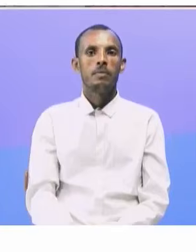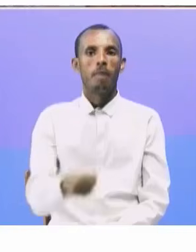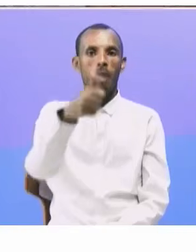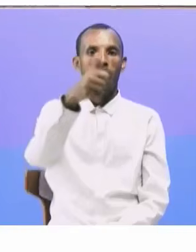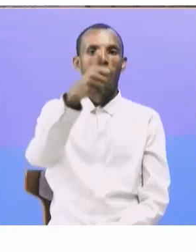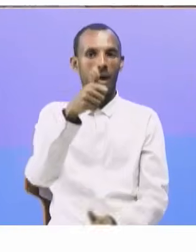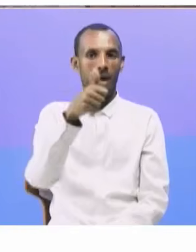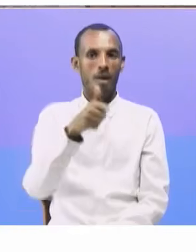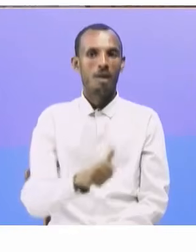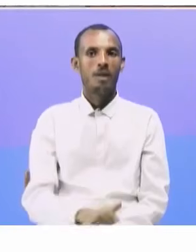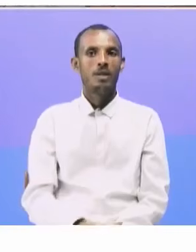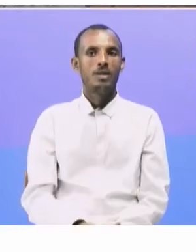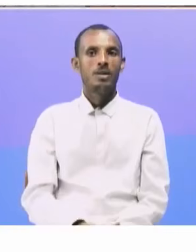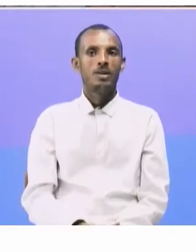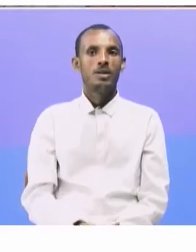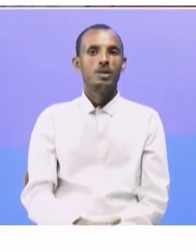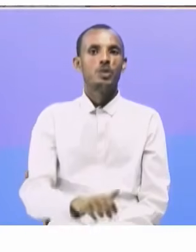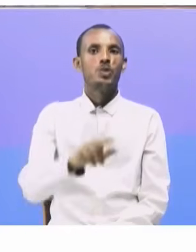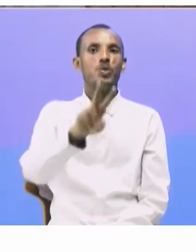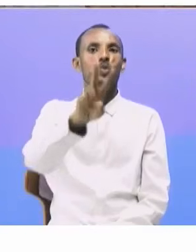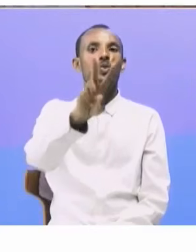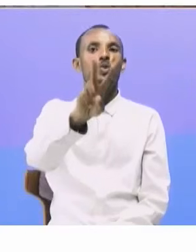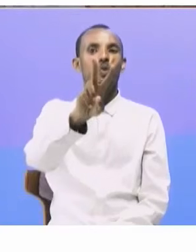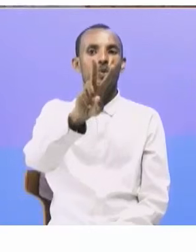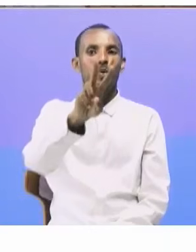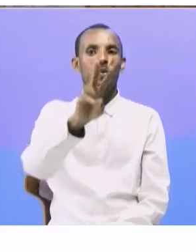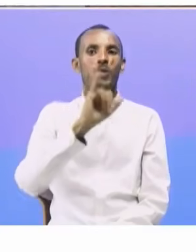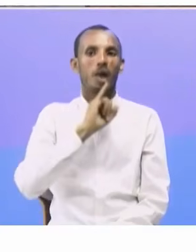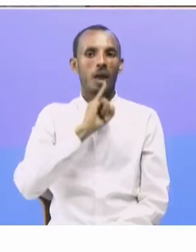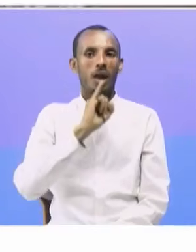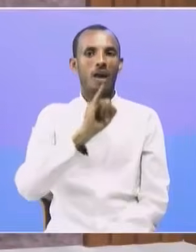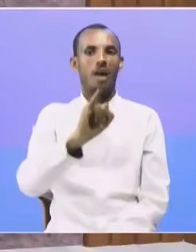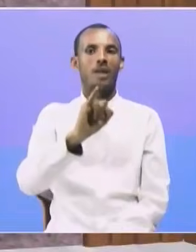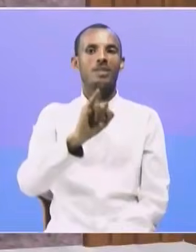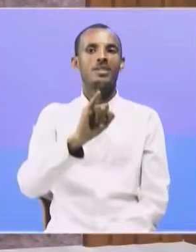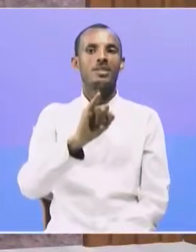A, 2 is